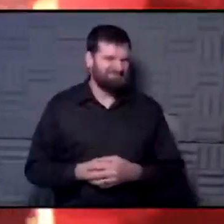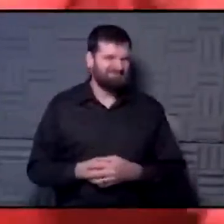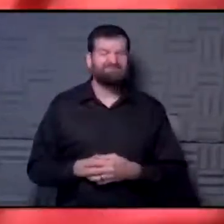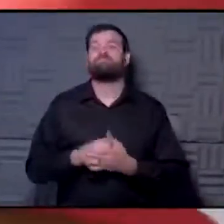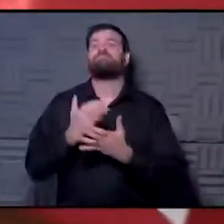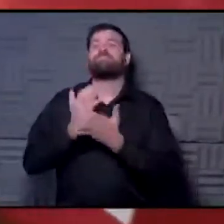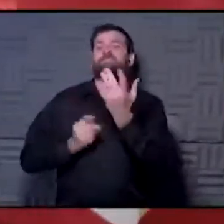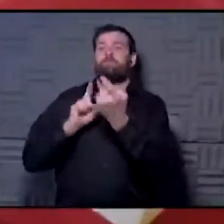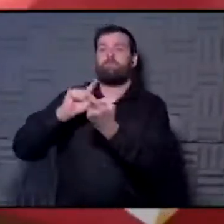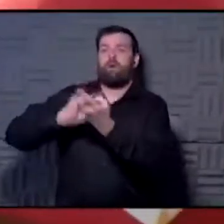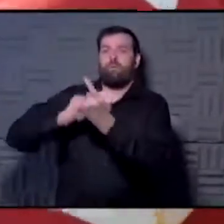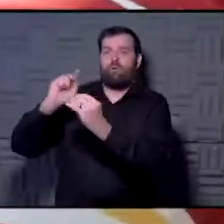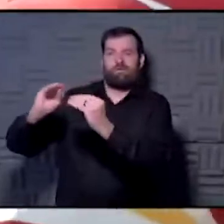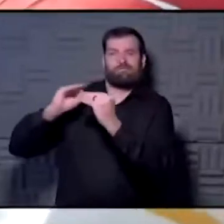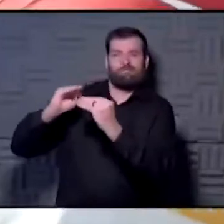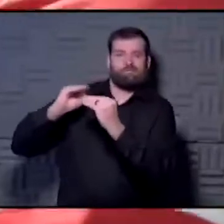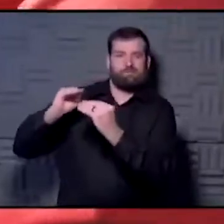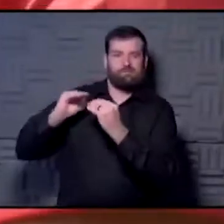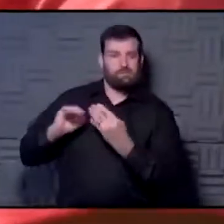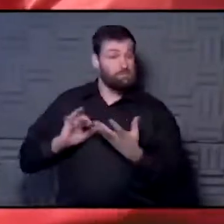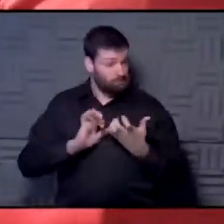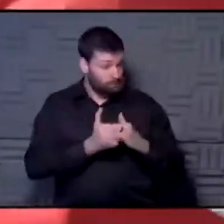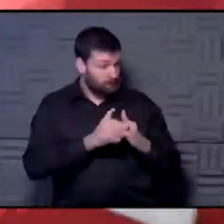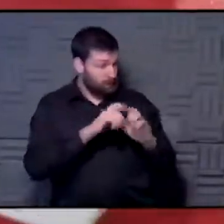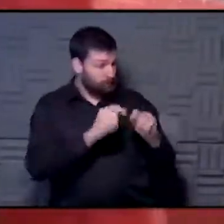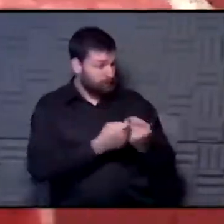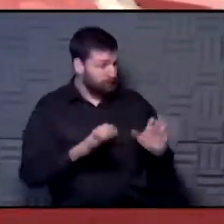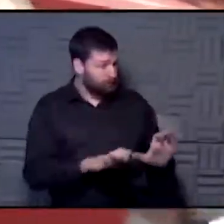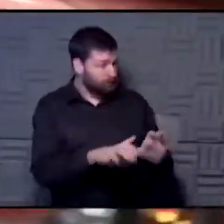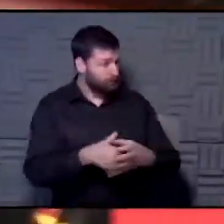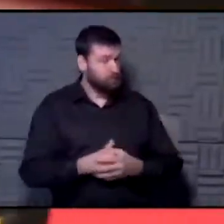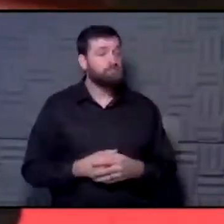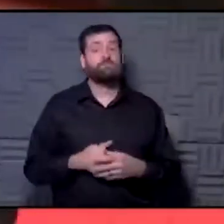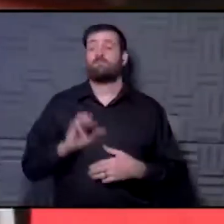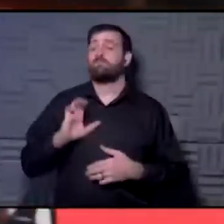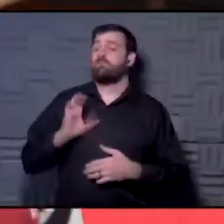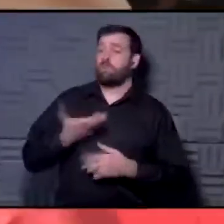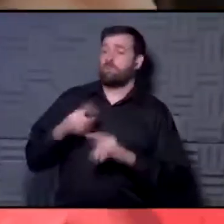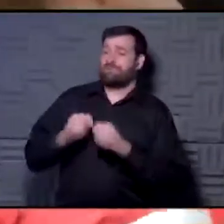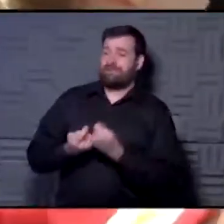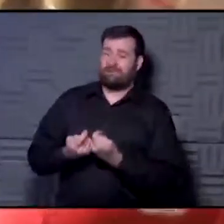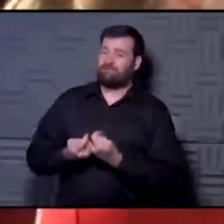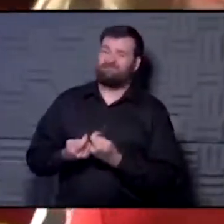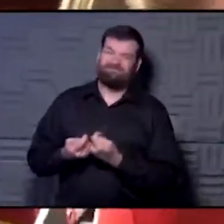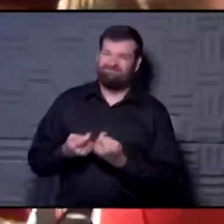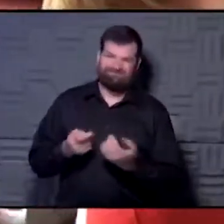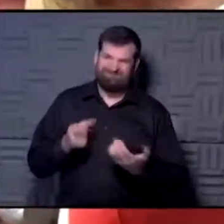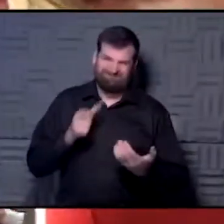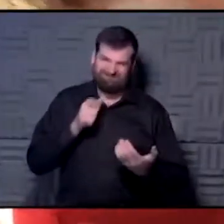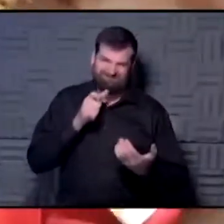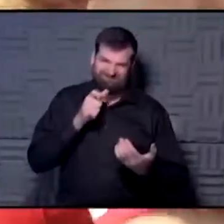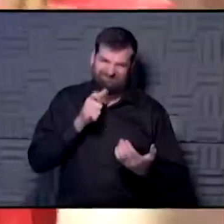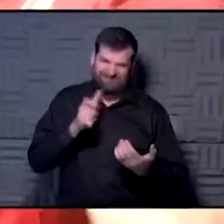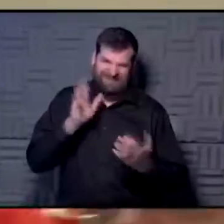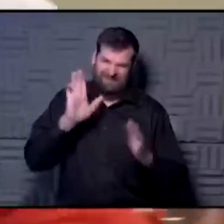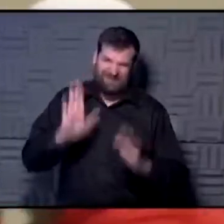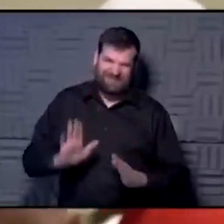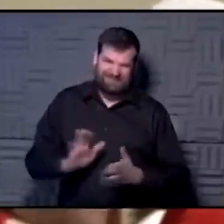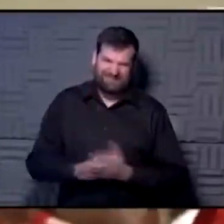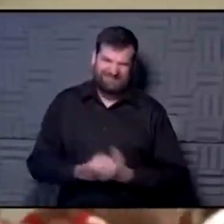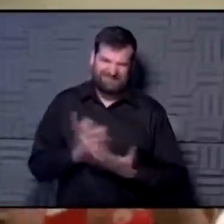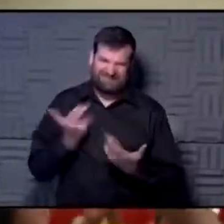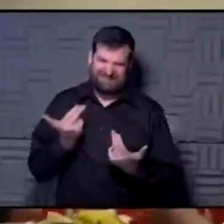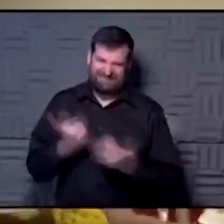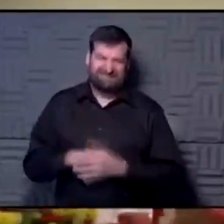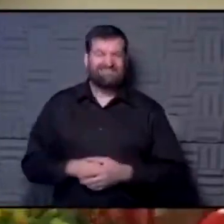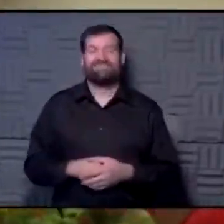Getting some one-on-one lessons here. Yeah, how'd your team do that year? Our team didn't do fantastic. Okay.